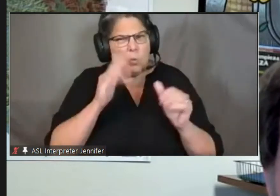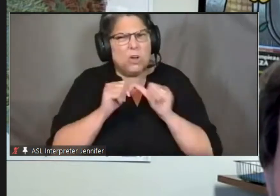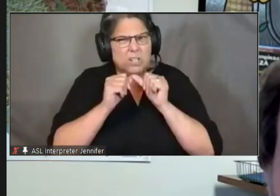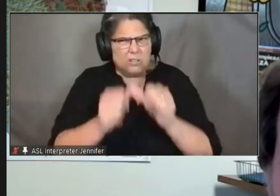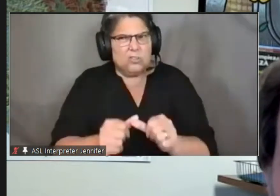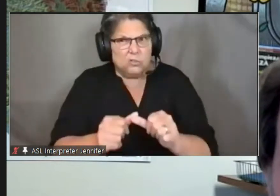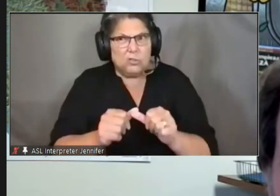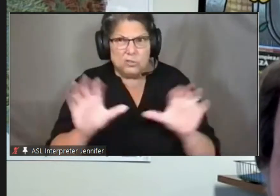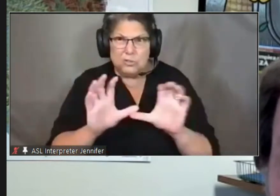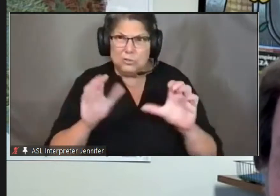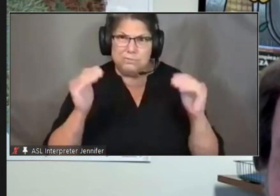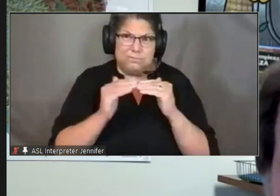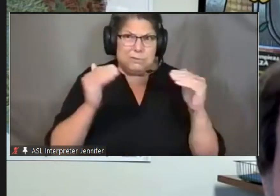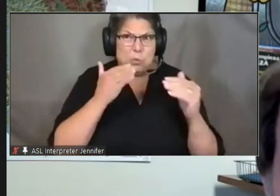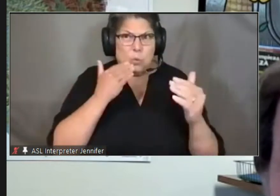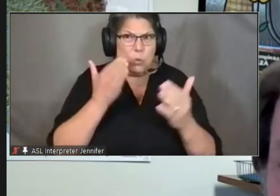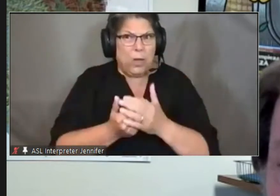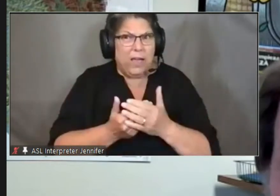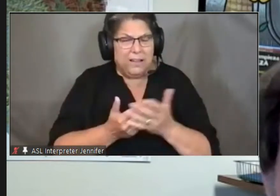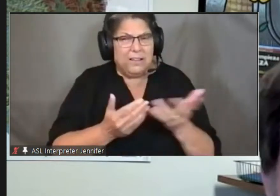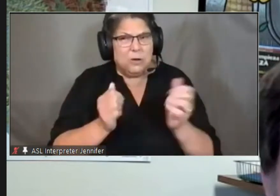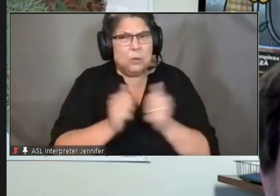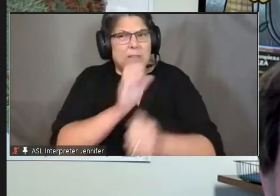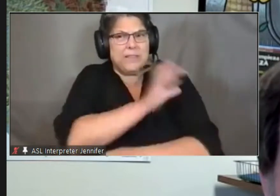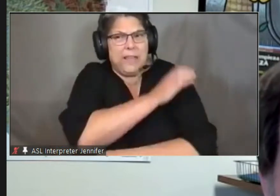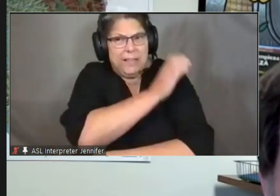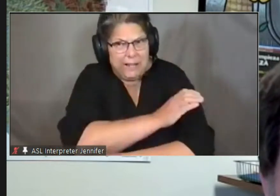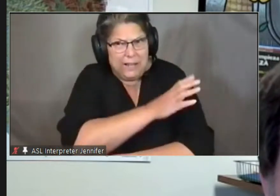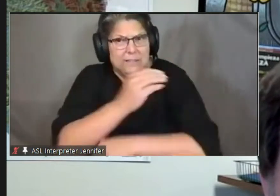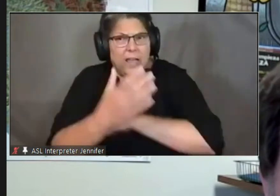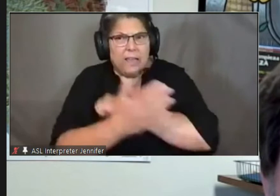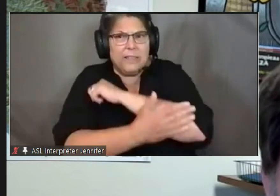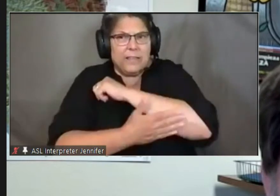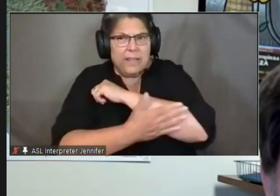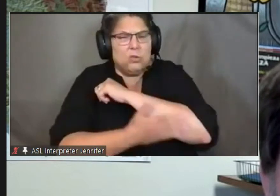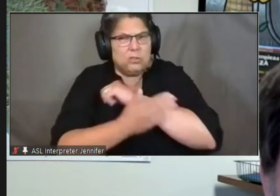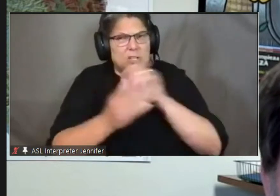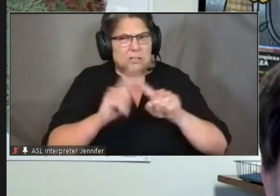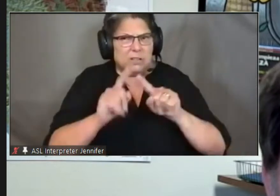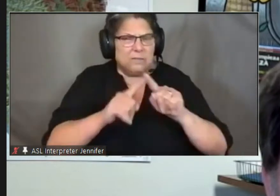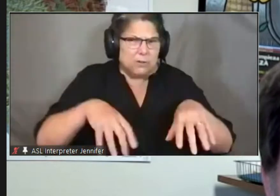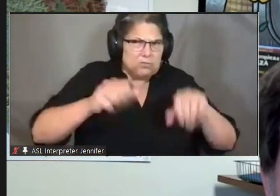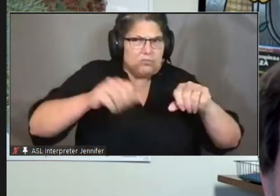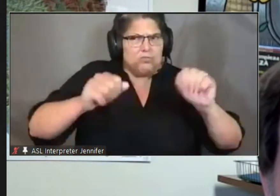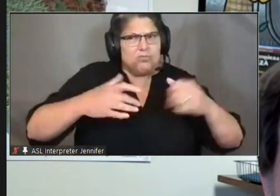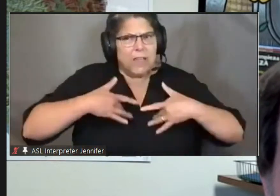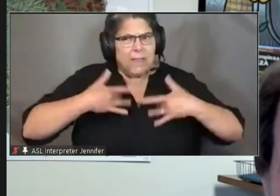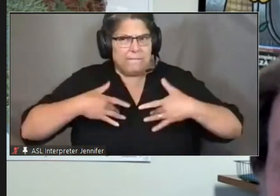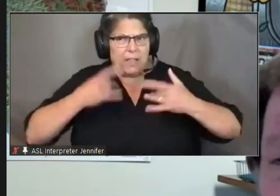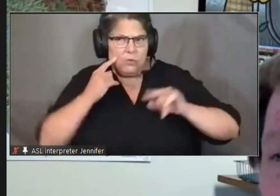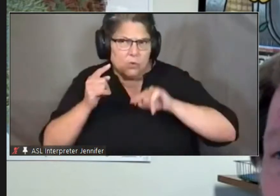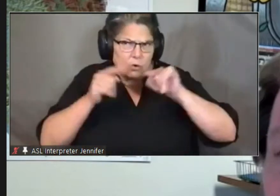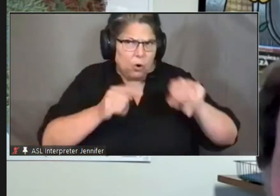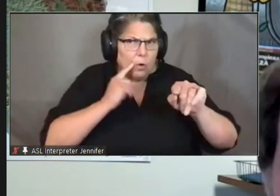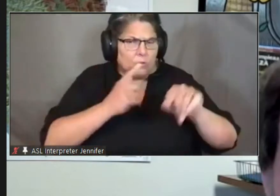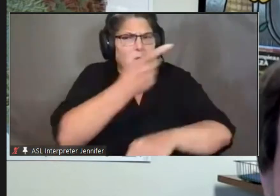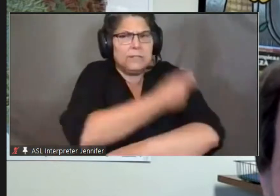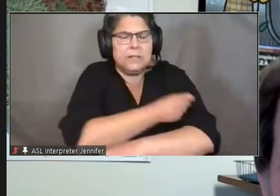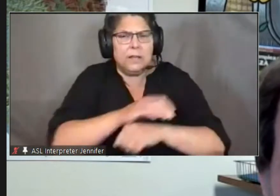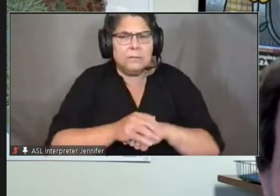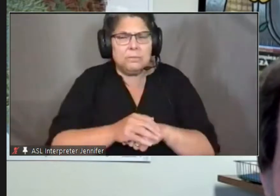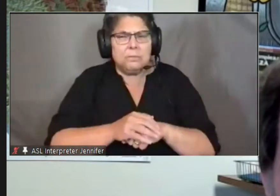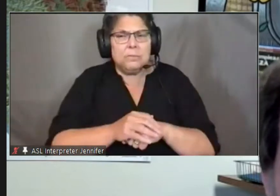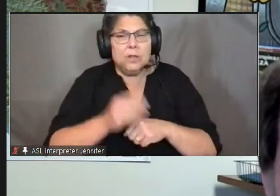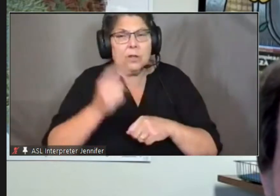the past with our current clinics and the county events. As far as tiers go and the